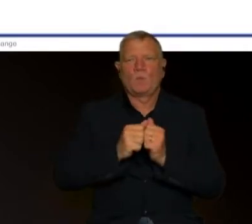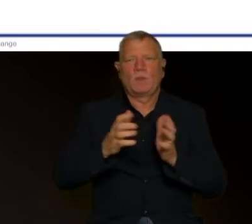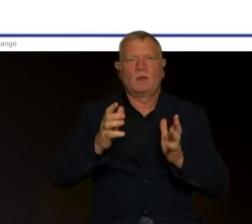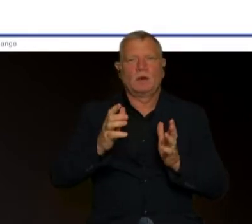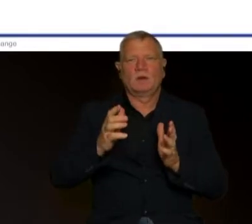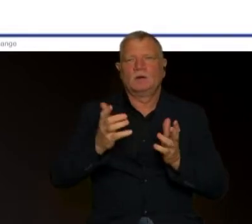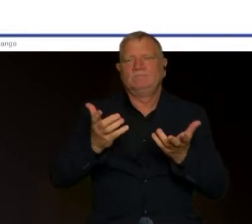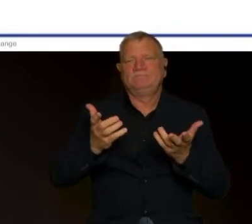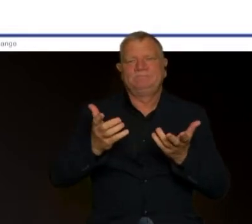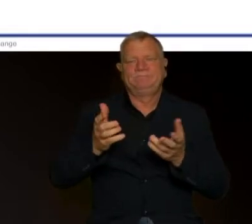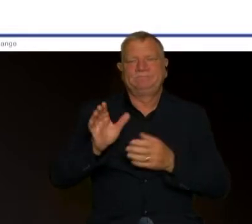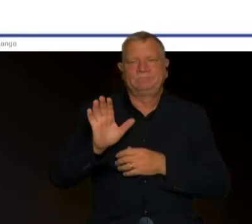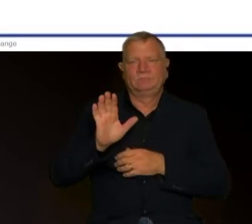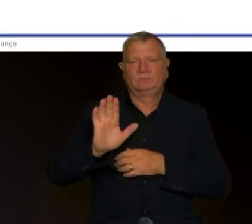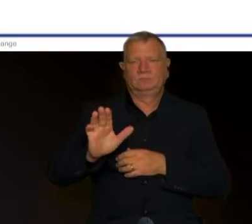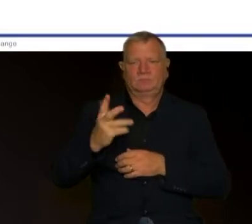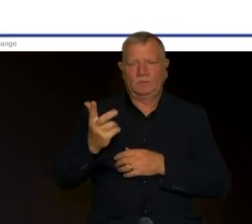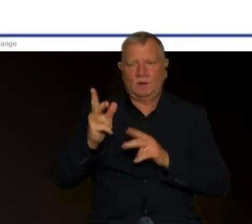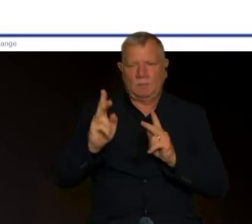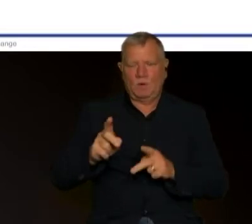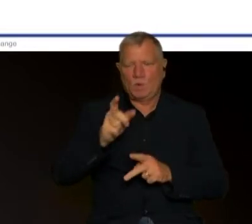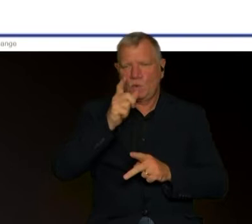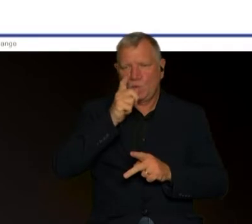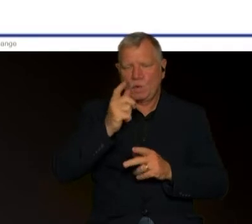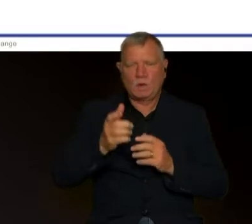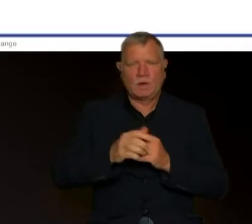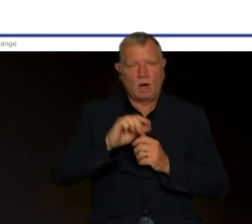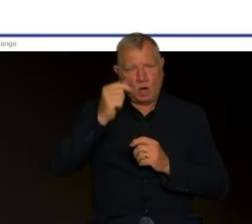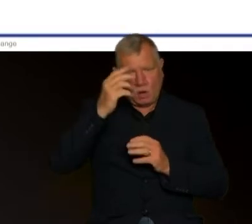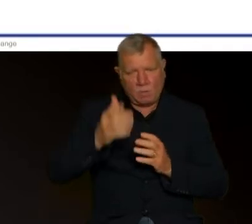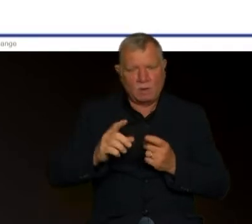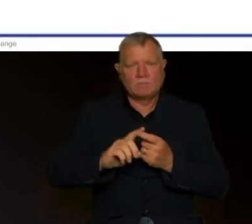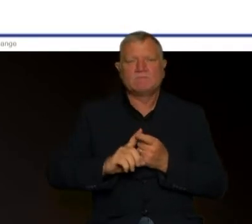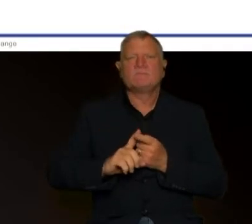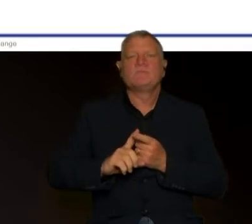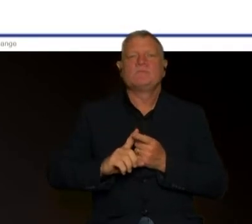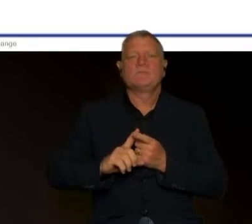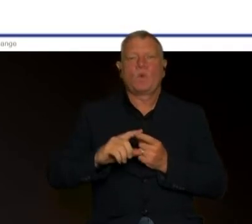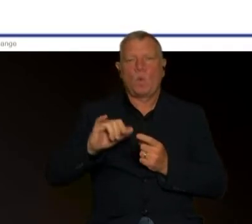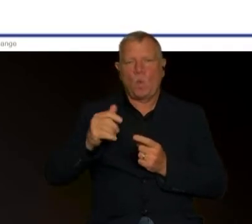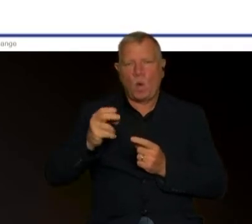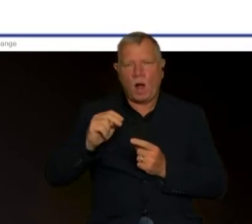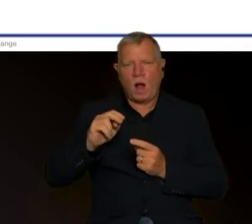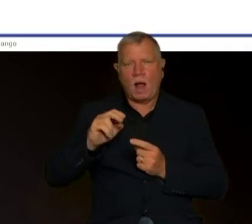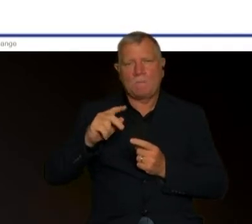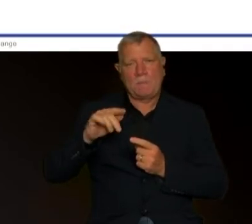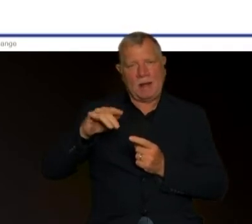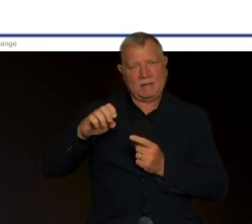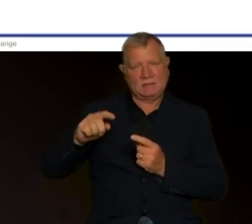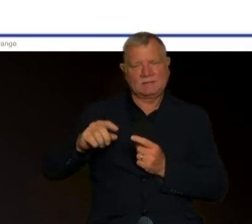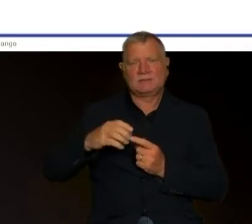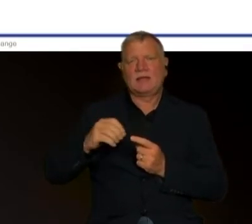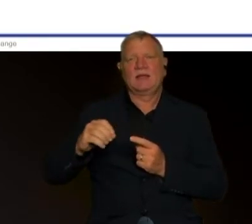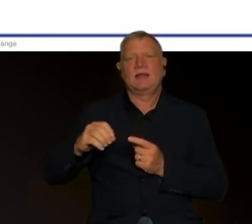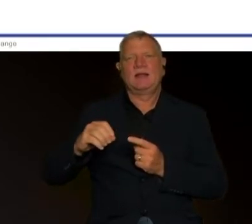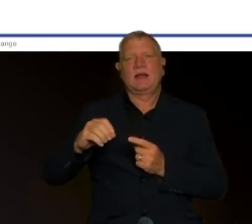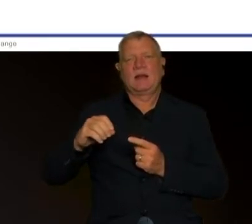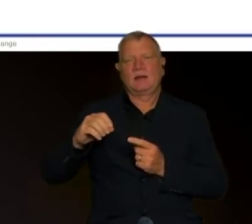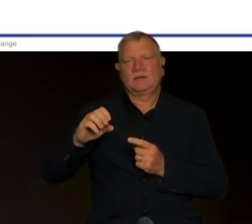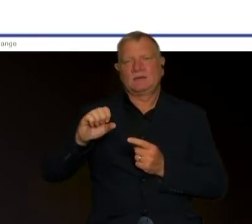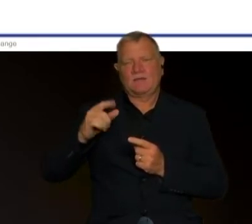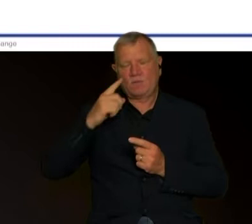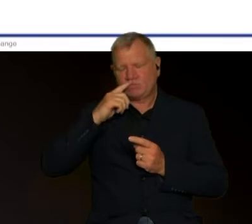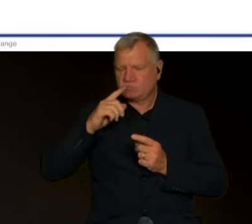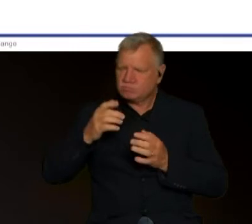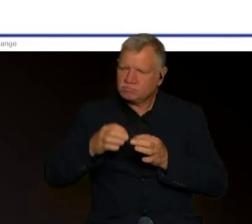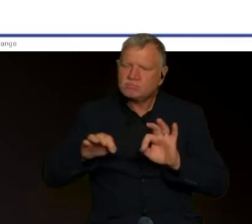governor because it wouldn't have been possible without the three people who are here, the governor, Juan Carlos, Francisco Perez, and